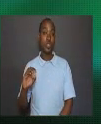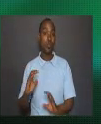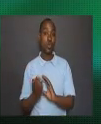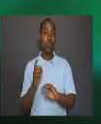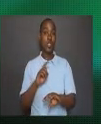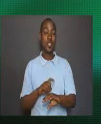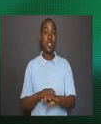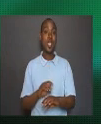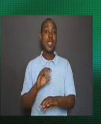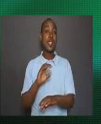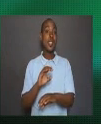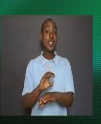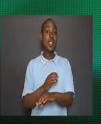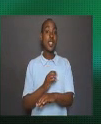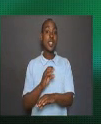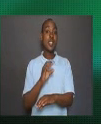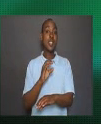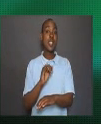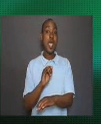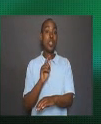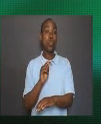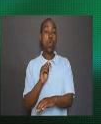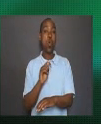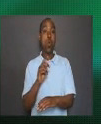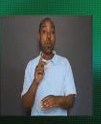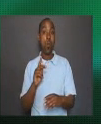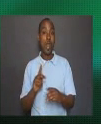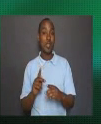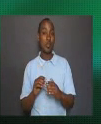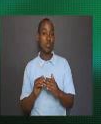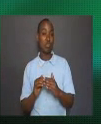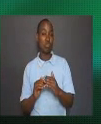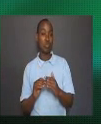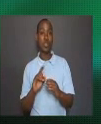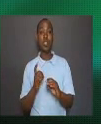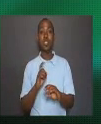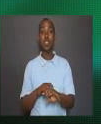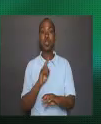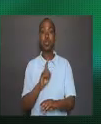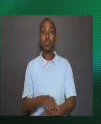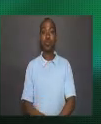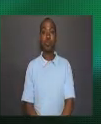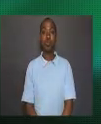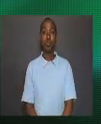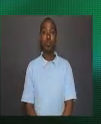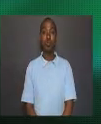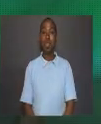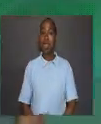Plasmolysis happens when the cytoplasm pulls away from the cell walls.